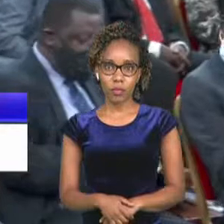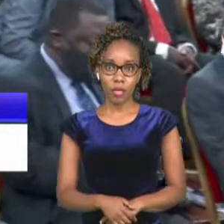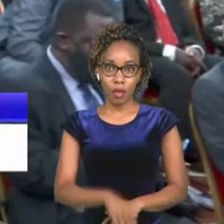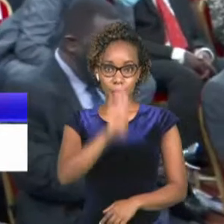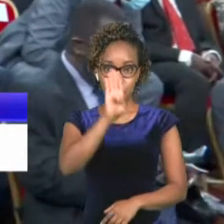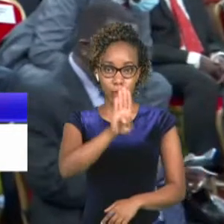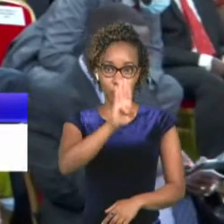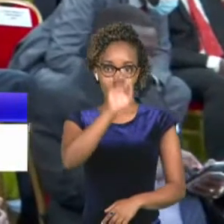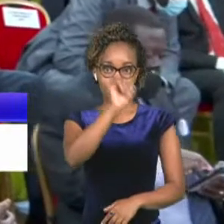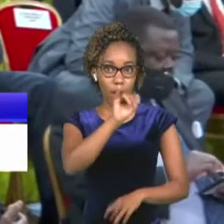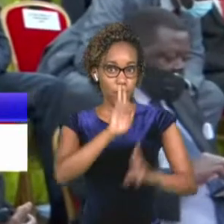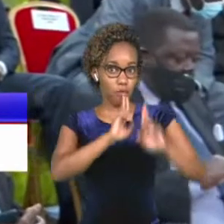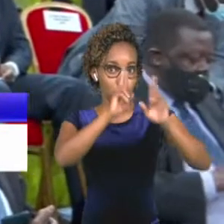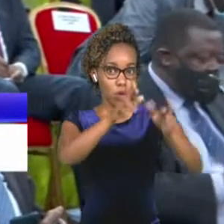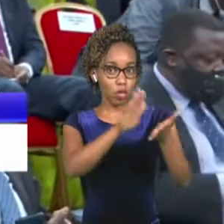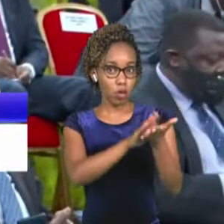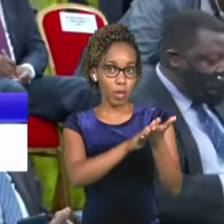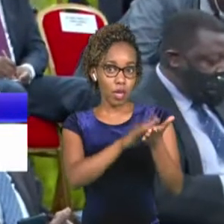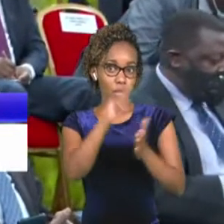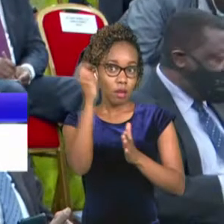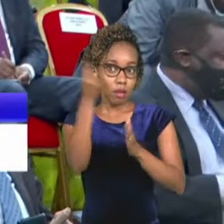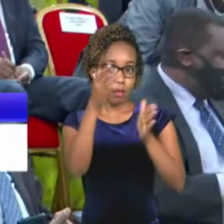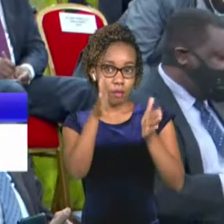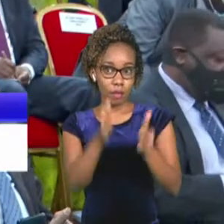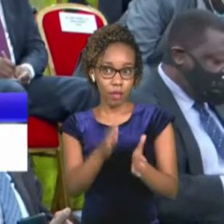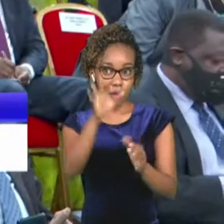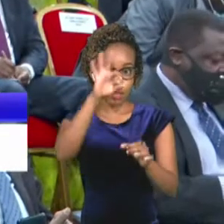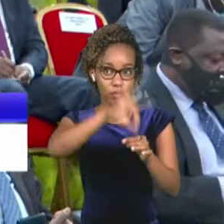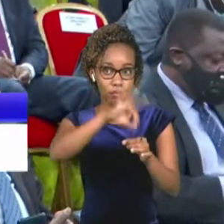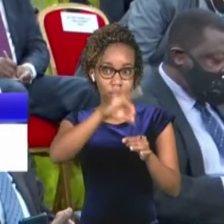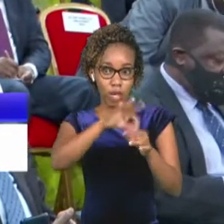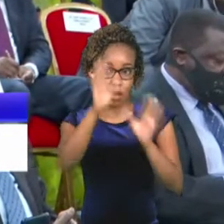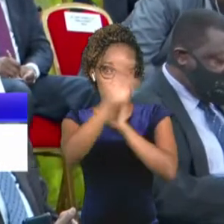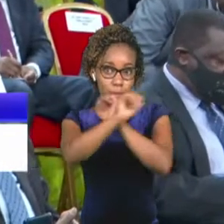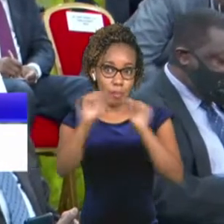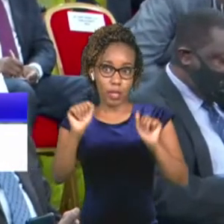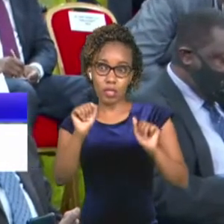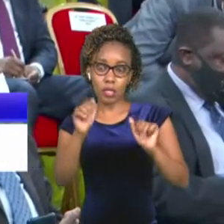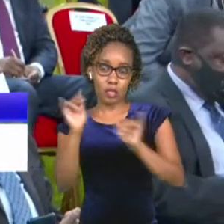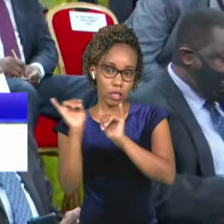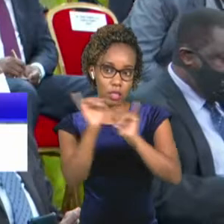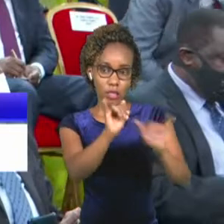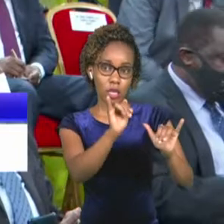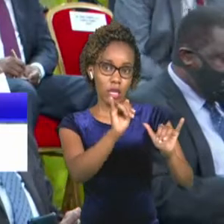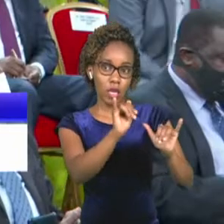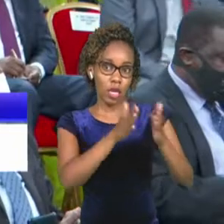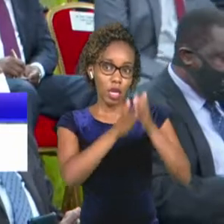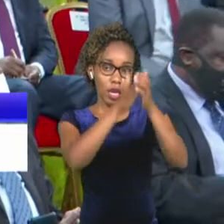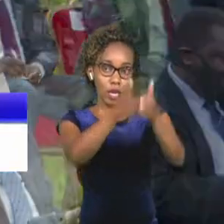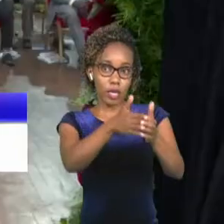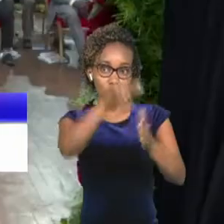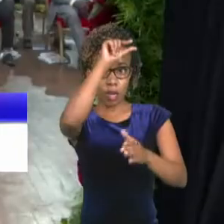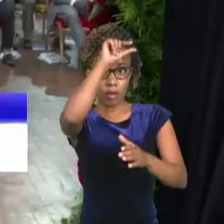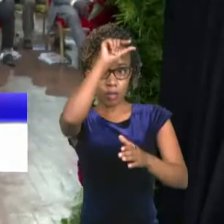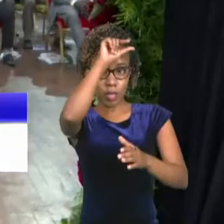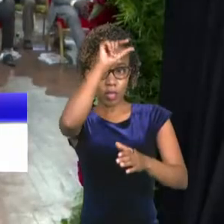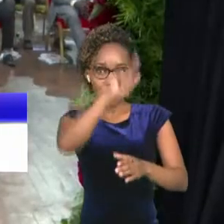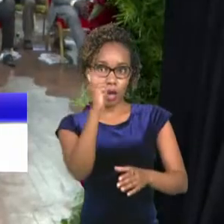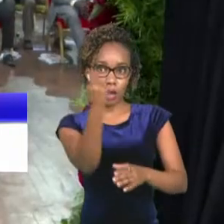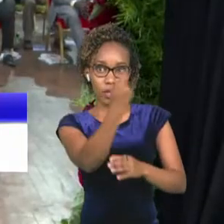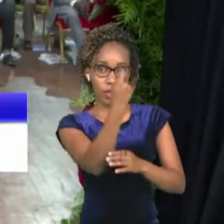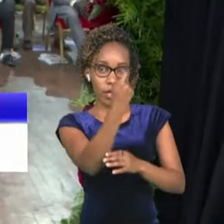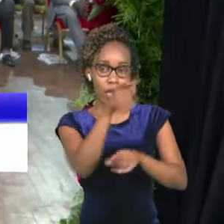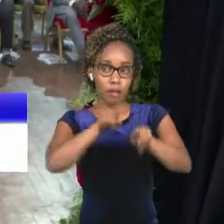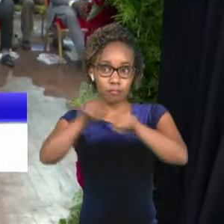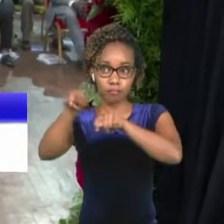Bridges Initiative report recommends that Kenyans continue electing their president, who remains to be the head of state and government, with an executive which also